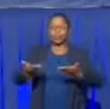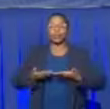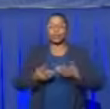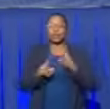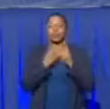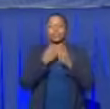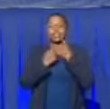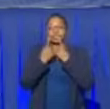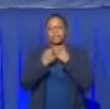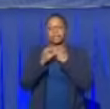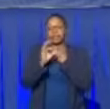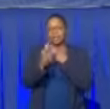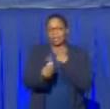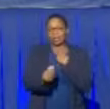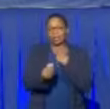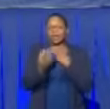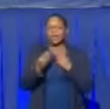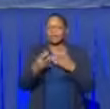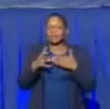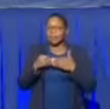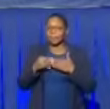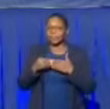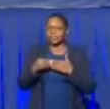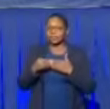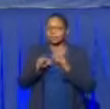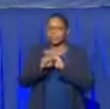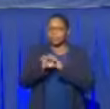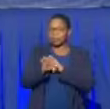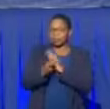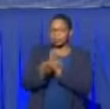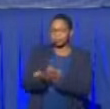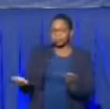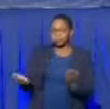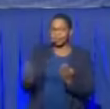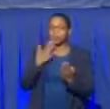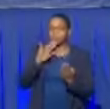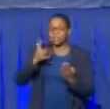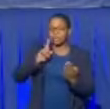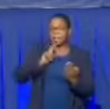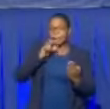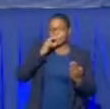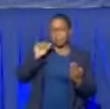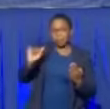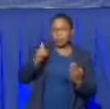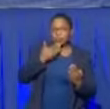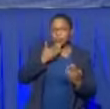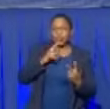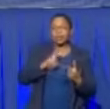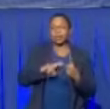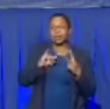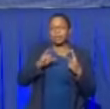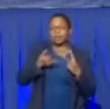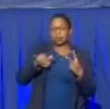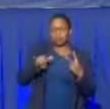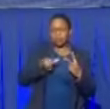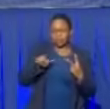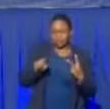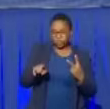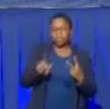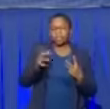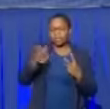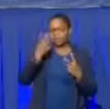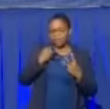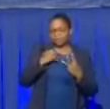floor. You introduce yourself and the media house you represent, and then we'll be able to deal with those issues. The statement is